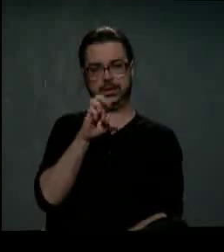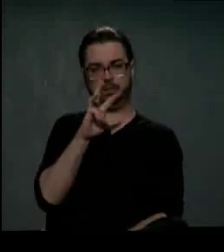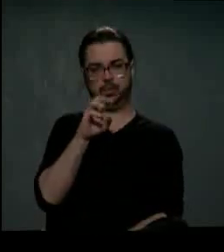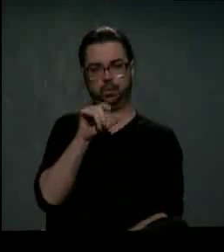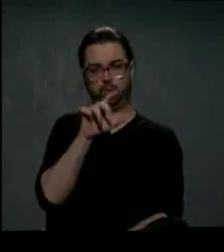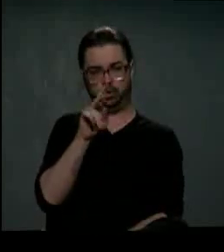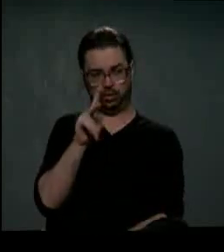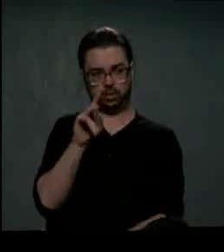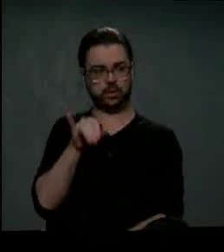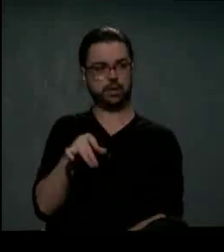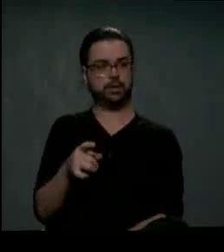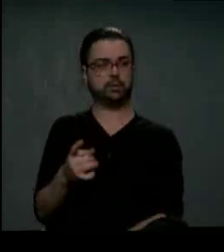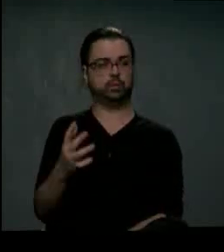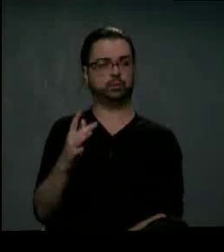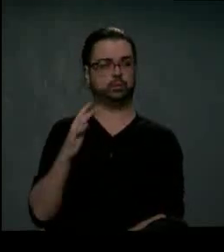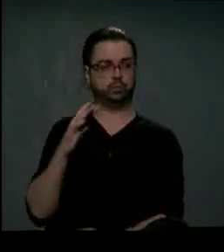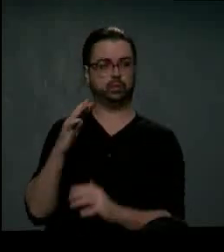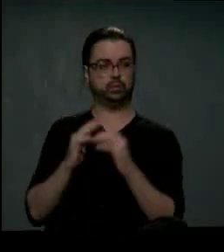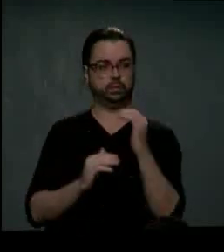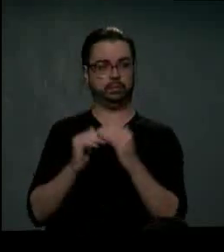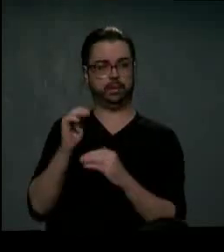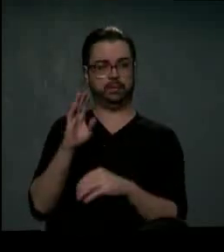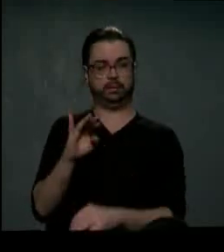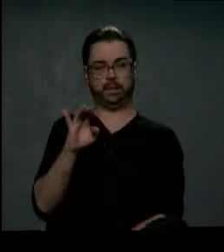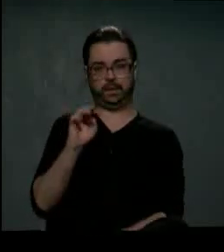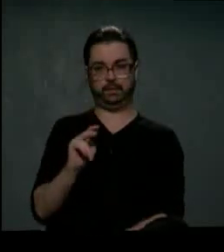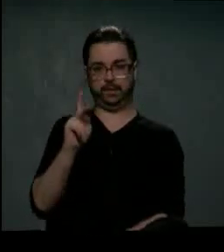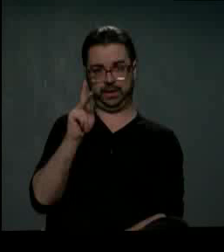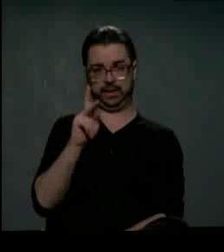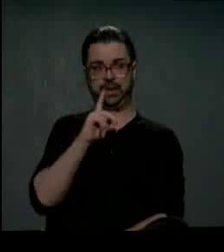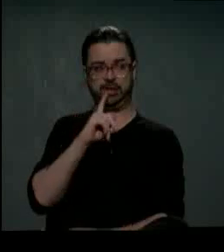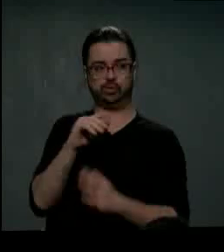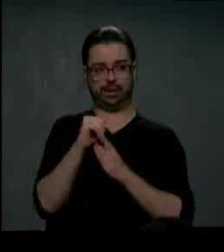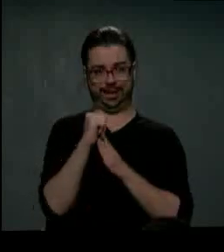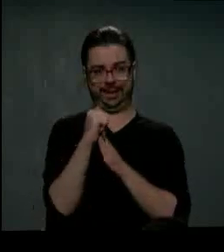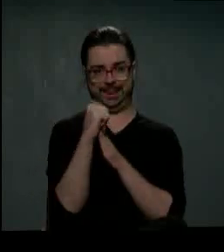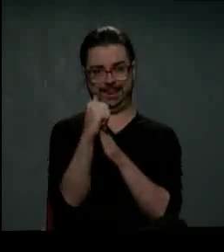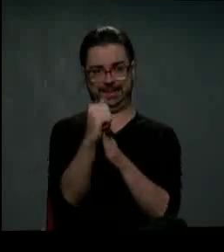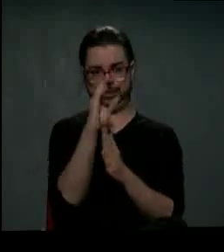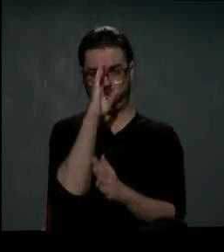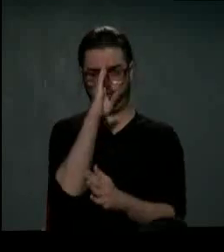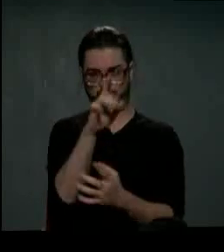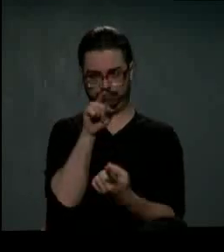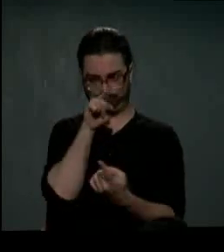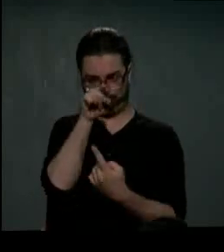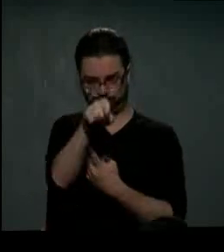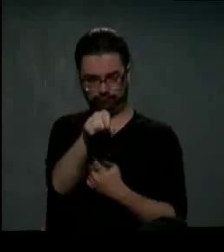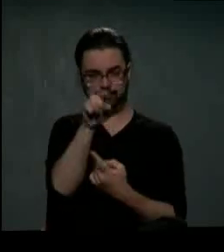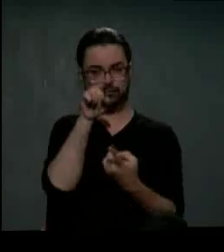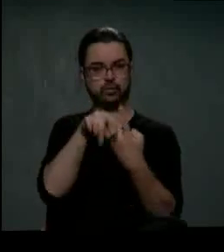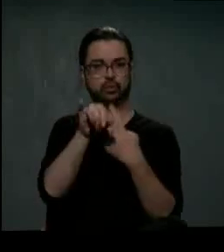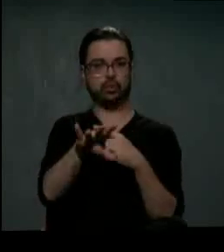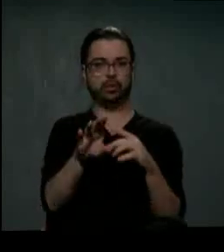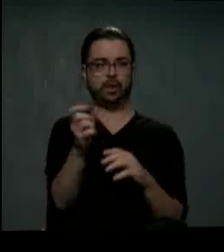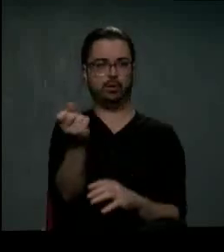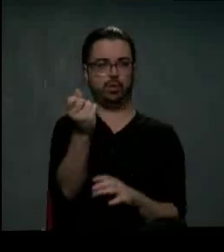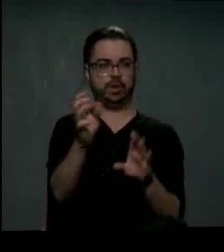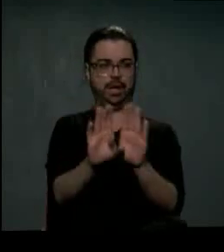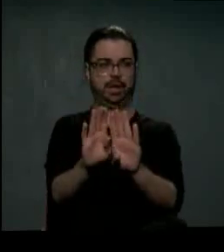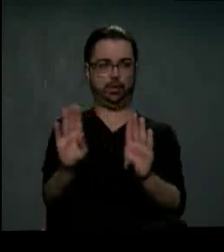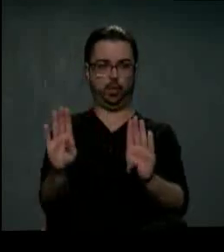that was built by the bank actually leads directly into the retaining wall of